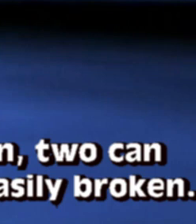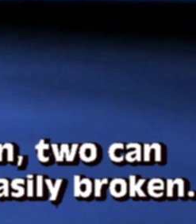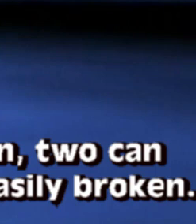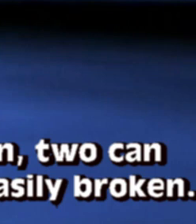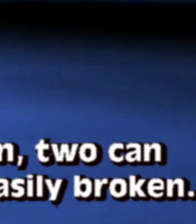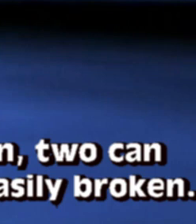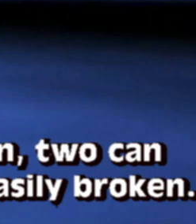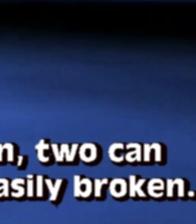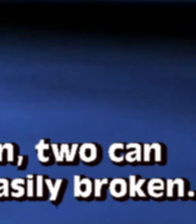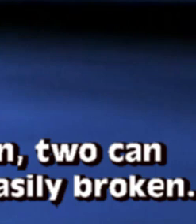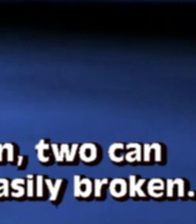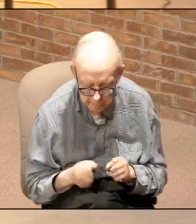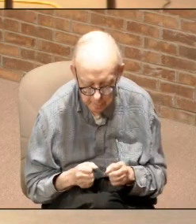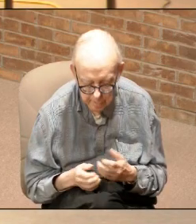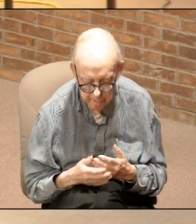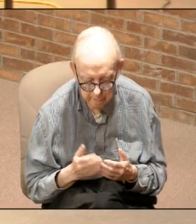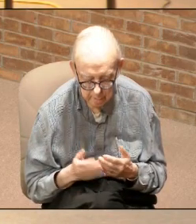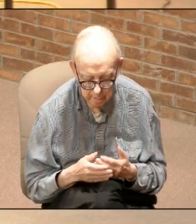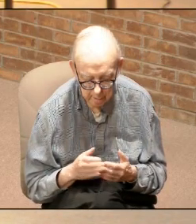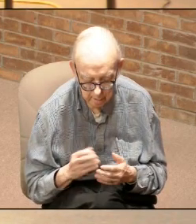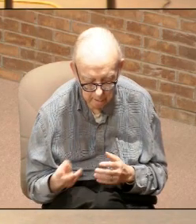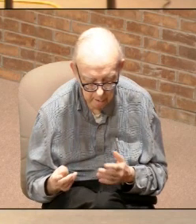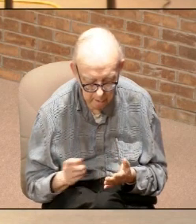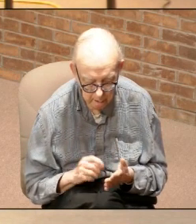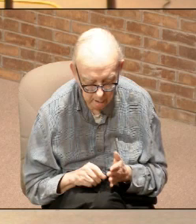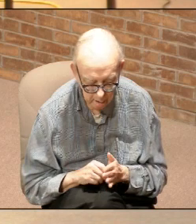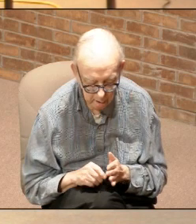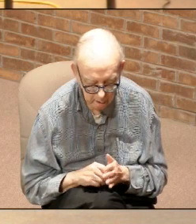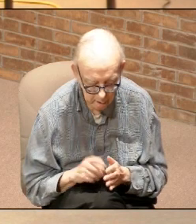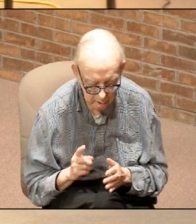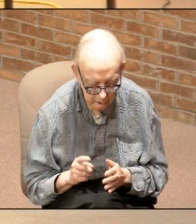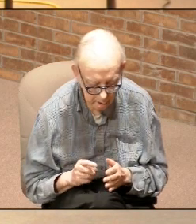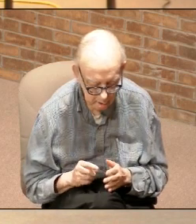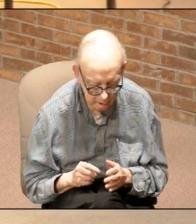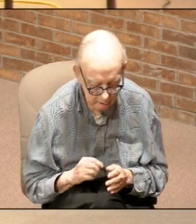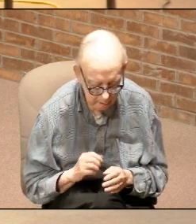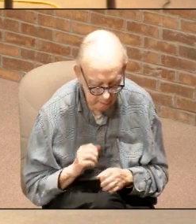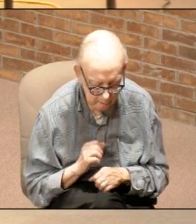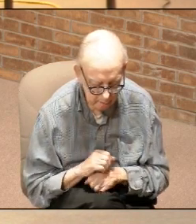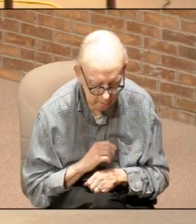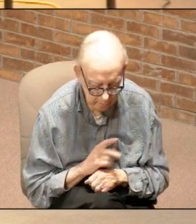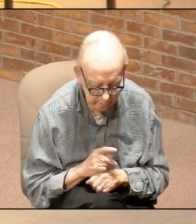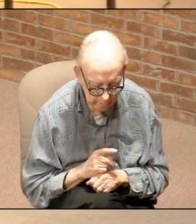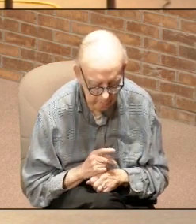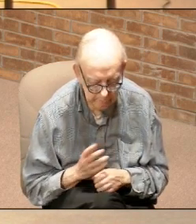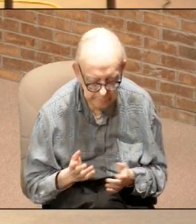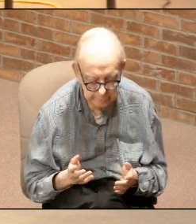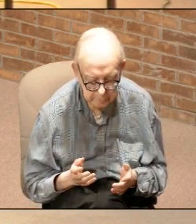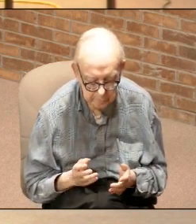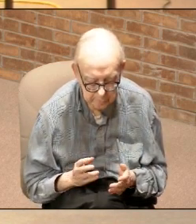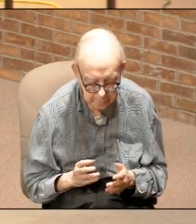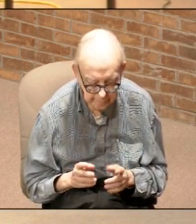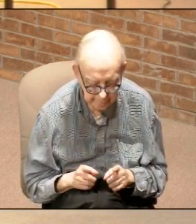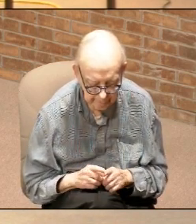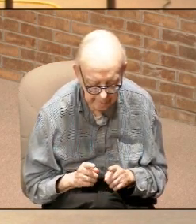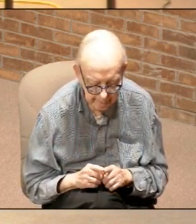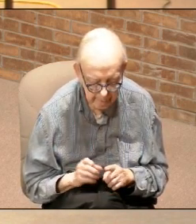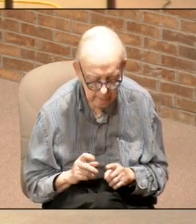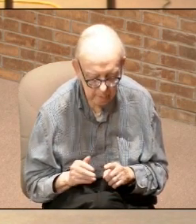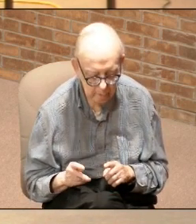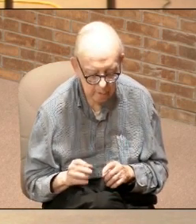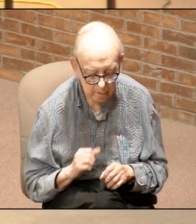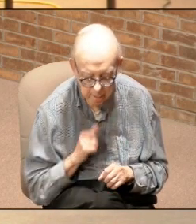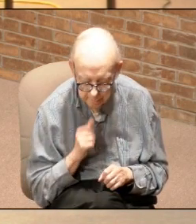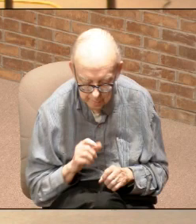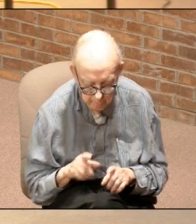easily broken other verses say that the one may be overpowered two can defend themselves a cord of three strands is not